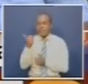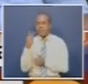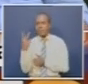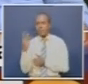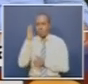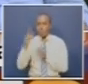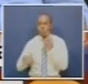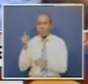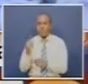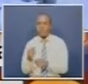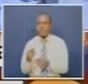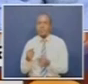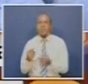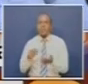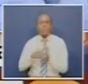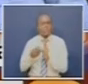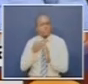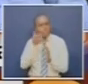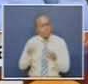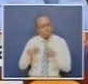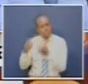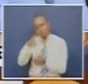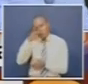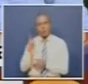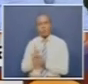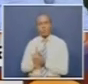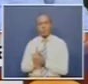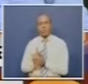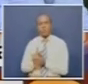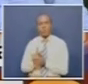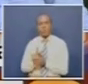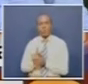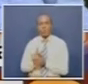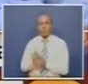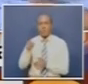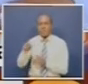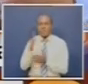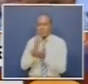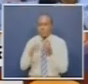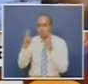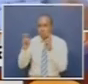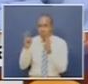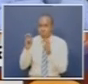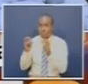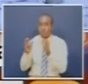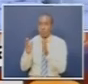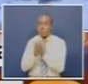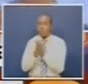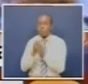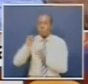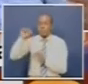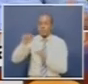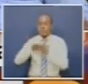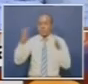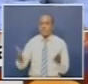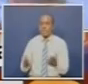why is it that you don't hand it over to Kalonzo Musyoka? So these are some of the intricate issues. When people are on political platforms, they say